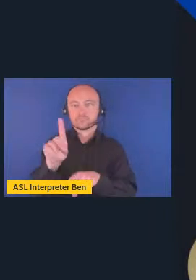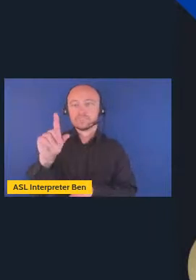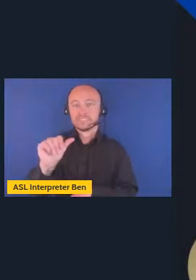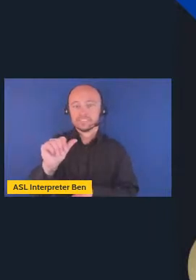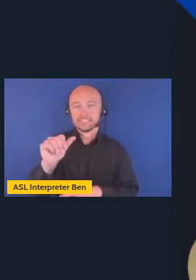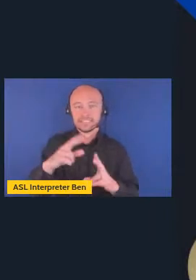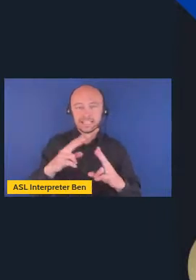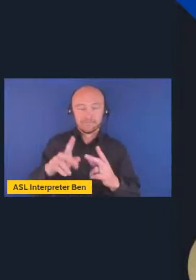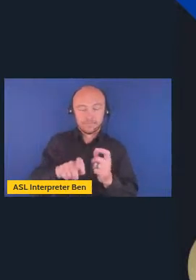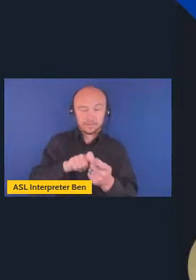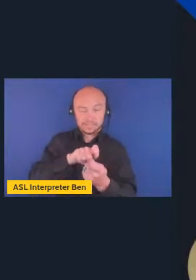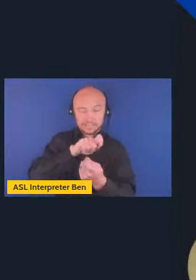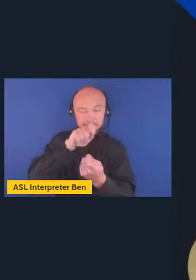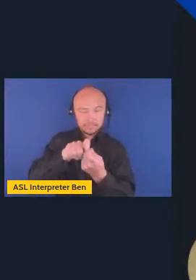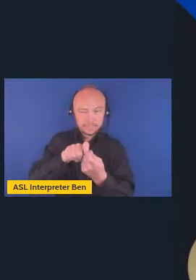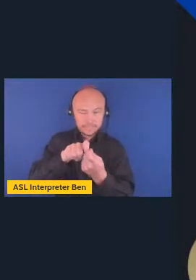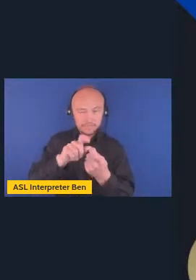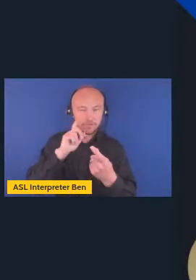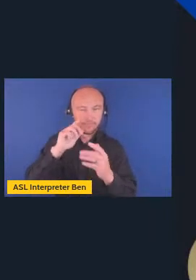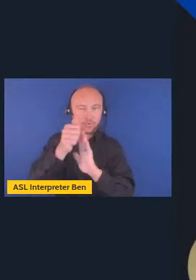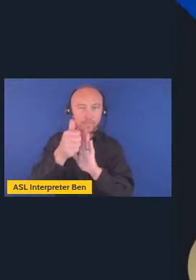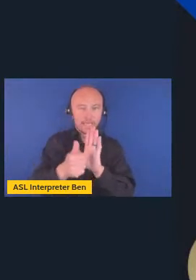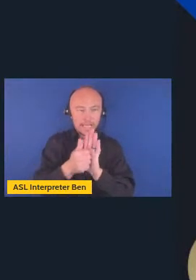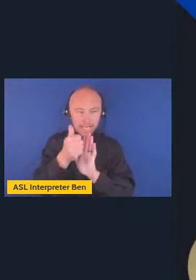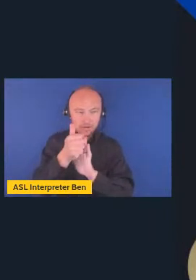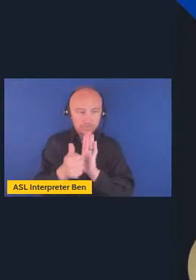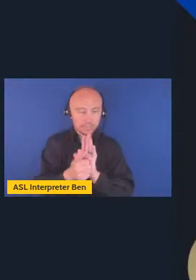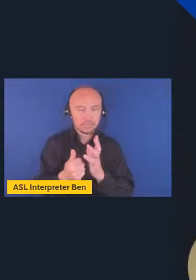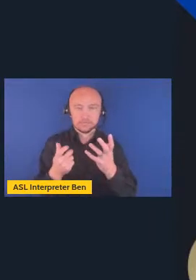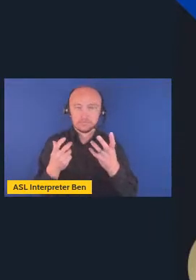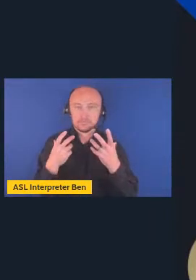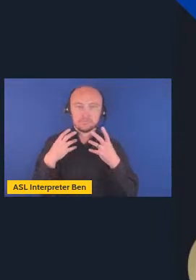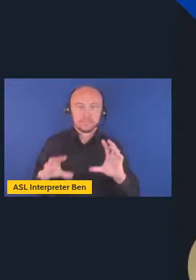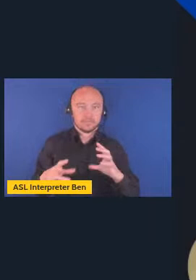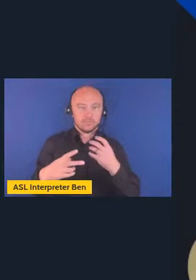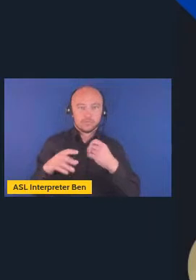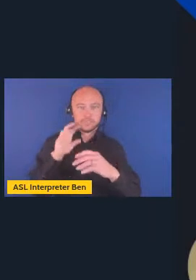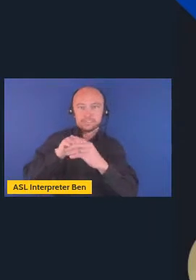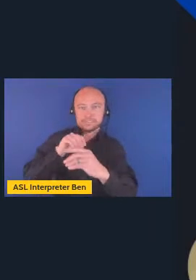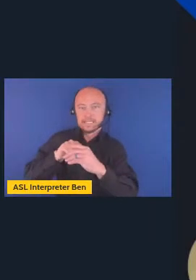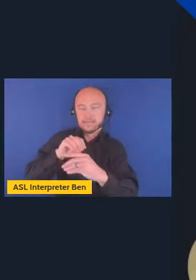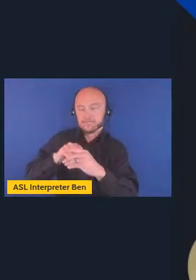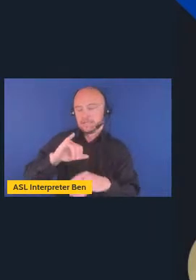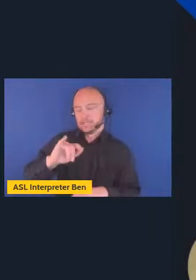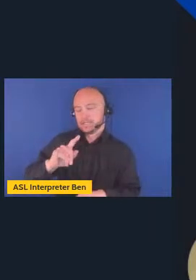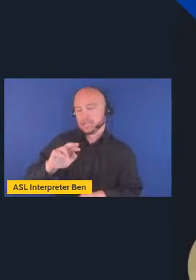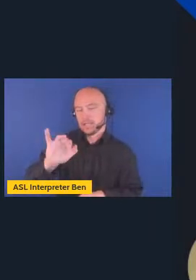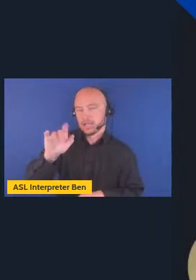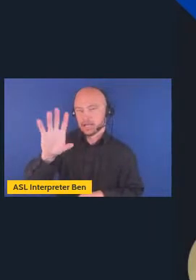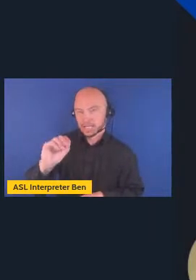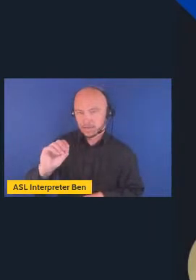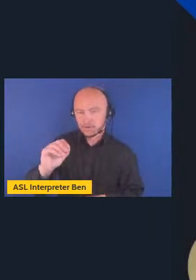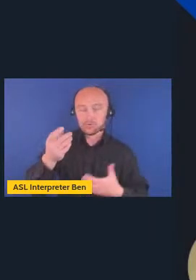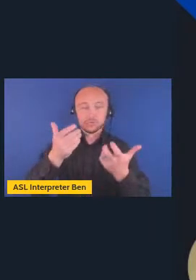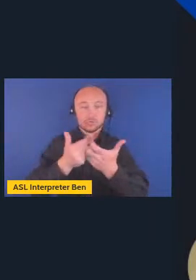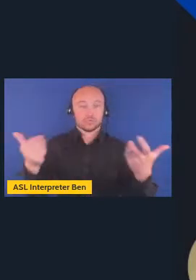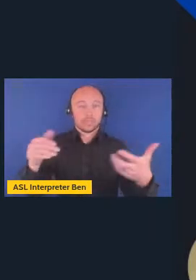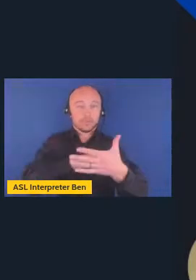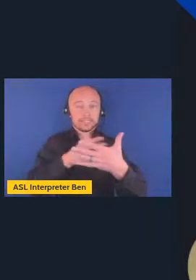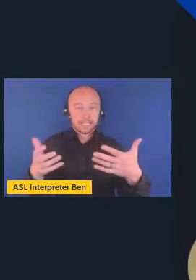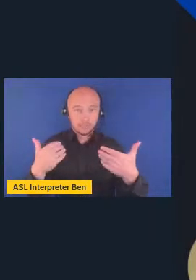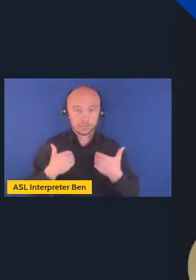specific to the account that we didn't want to store in Cognito, so we had separate tables just for